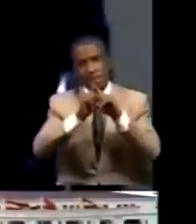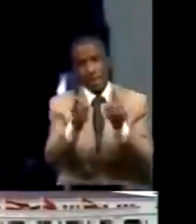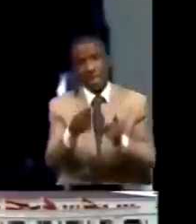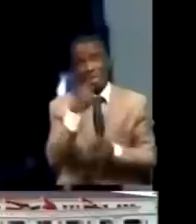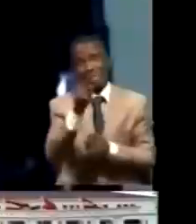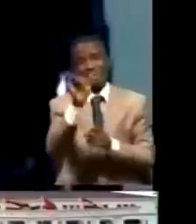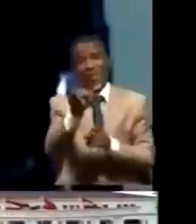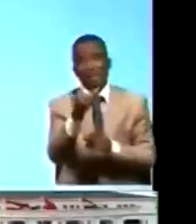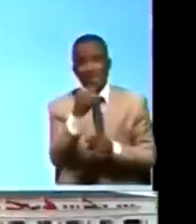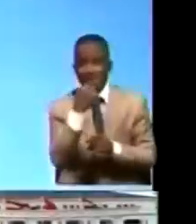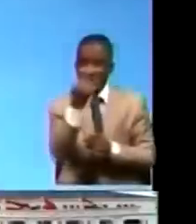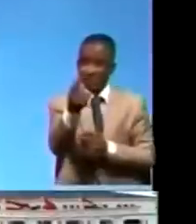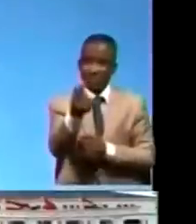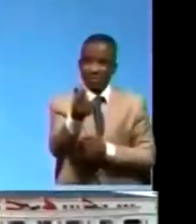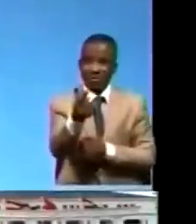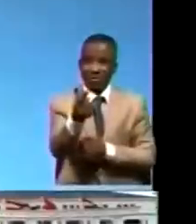that